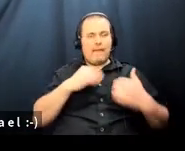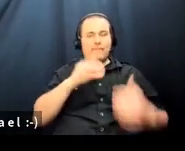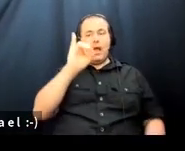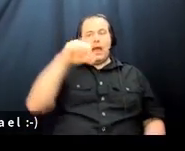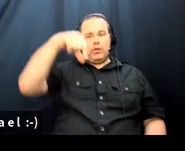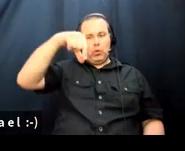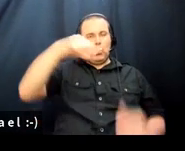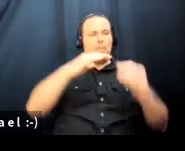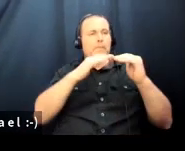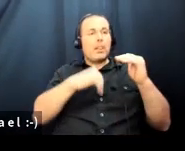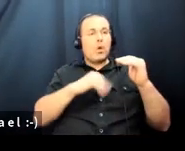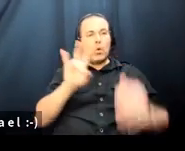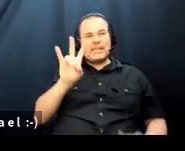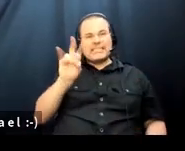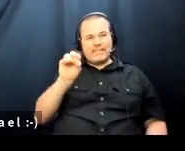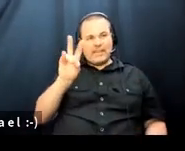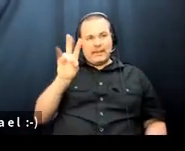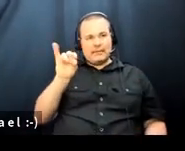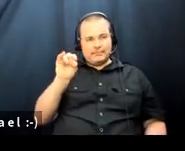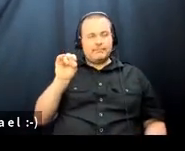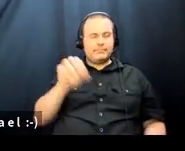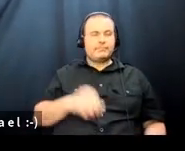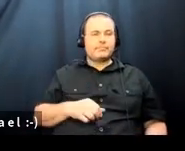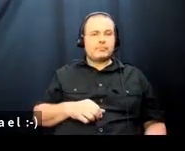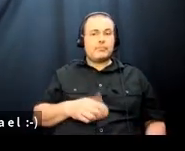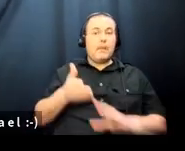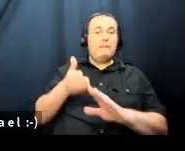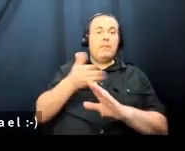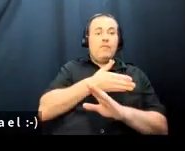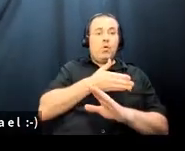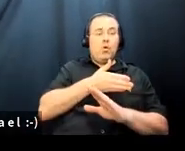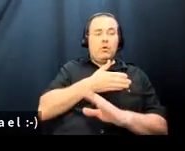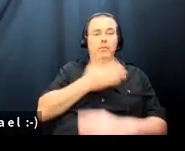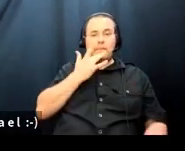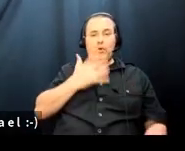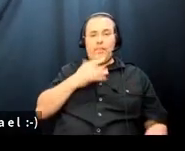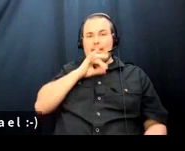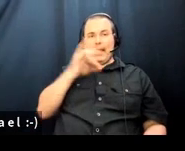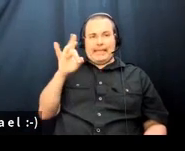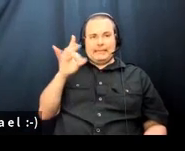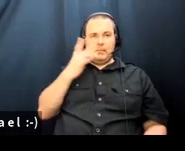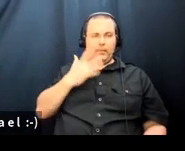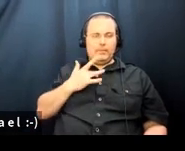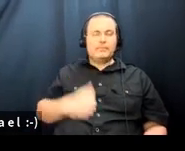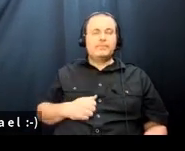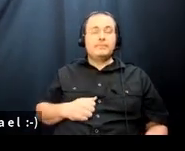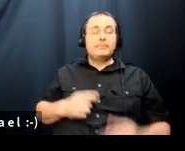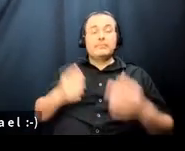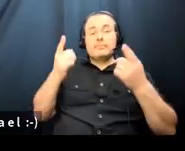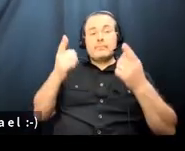70 prior to the 18th birthday. So what I was finding was